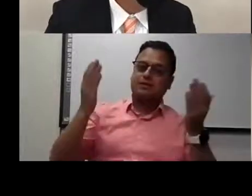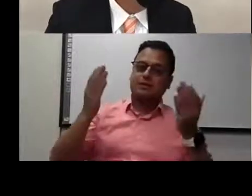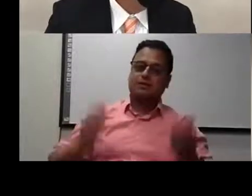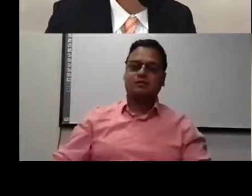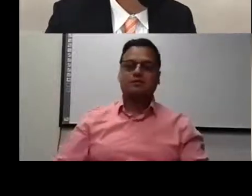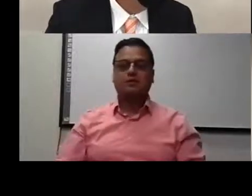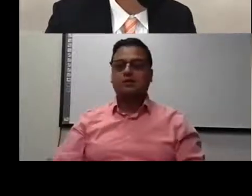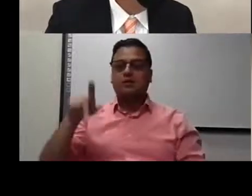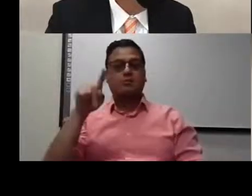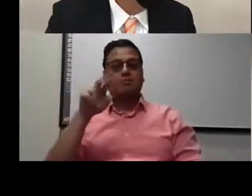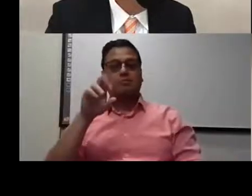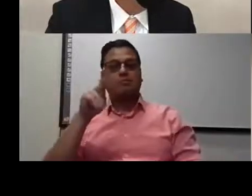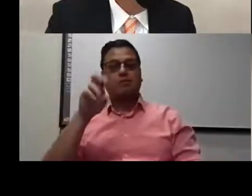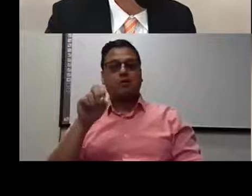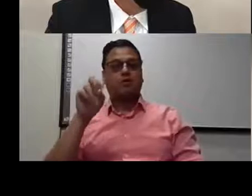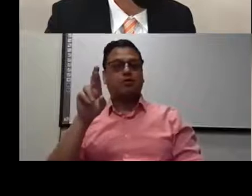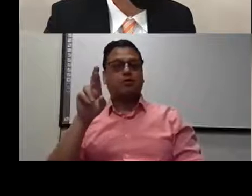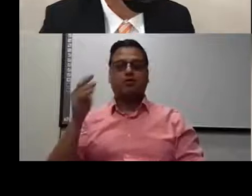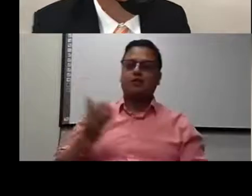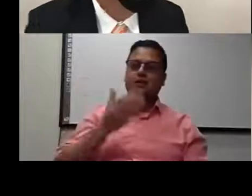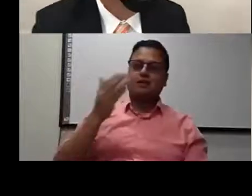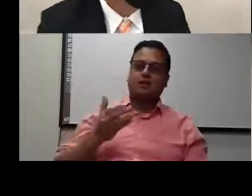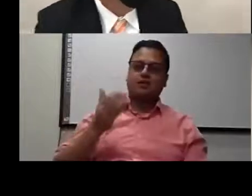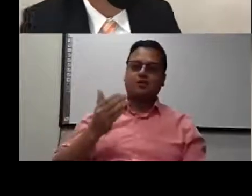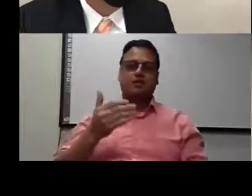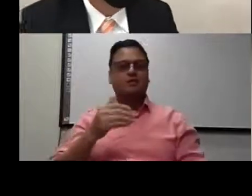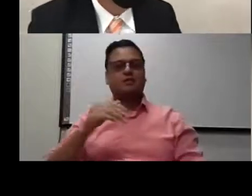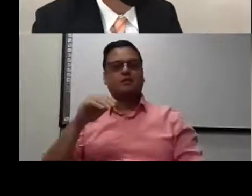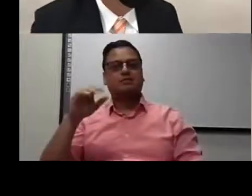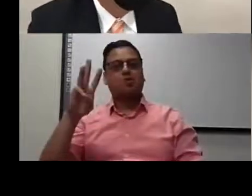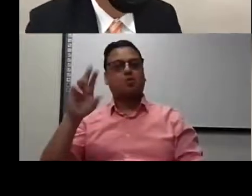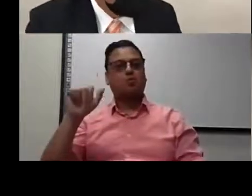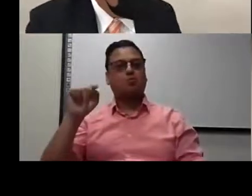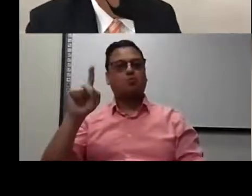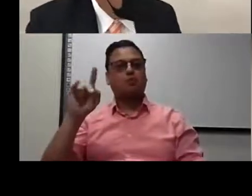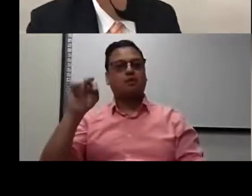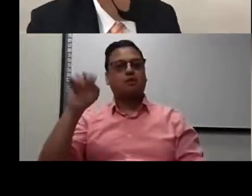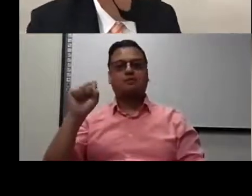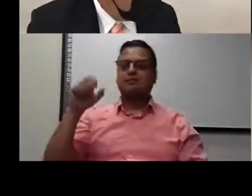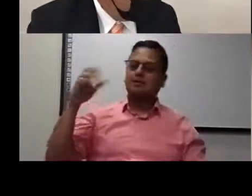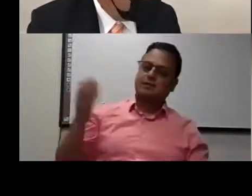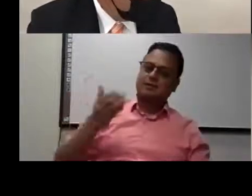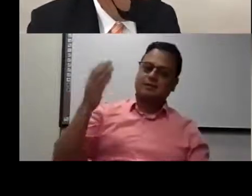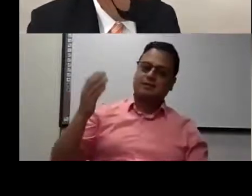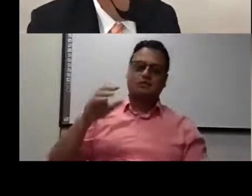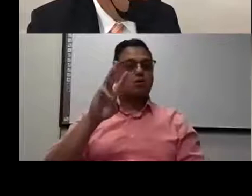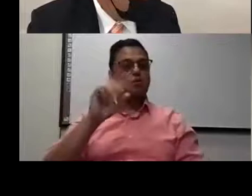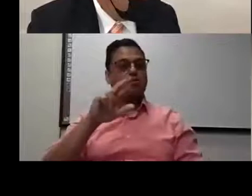Trustee Proctor. Here. Thank you. I hear you. Trustee Watkins. Here. And Trustee